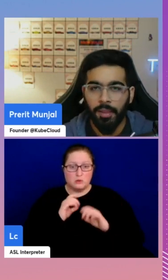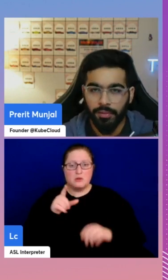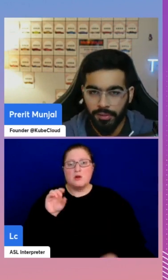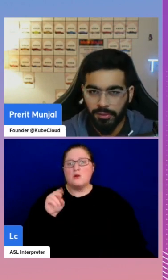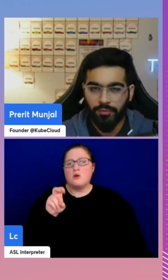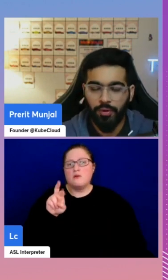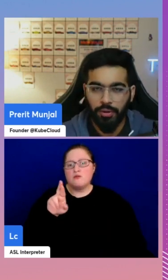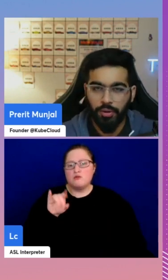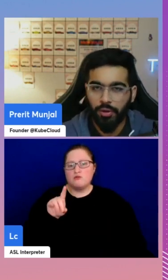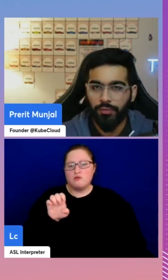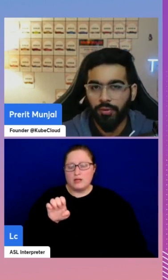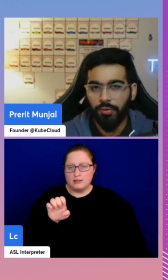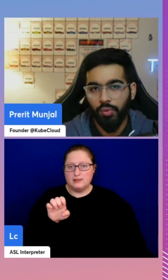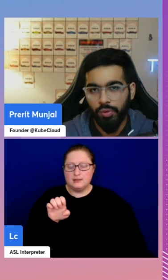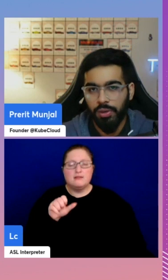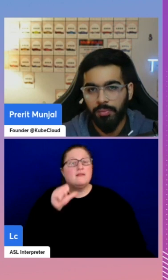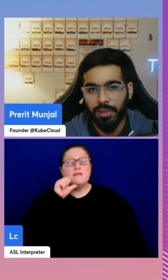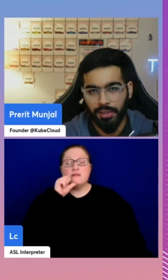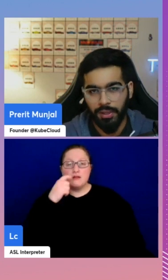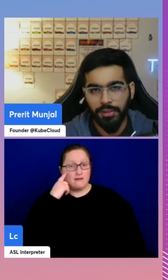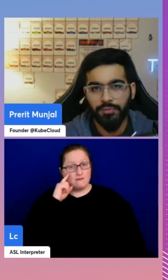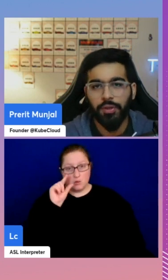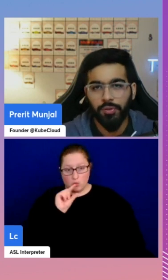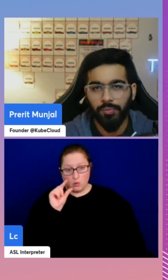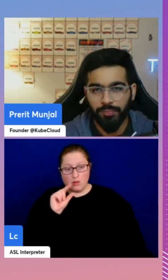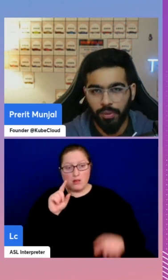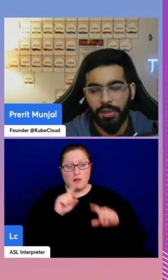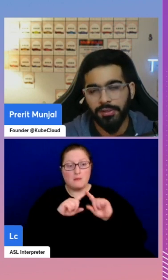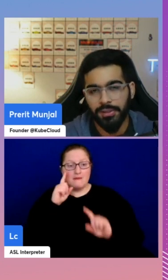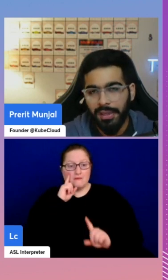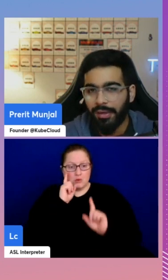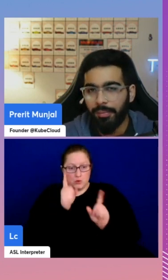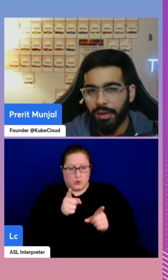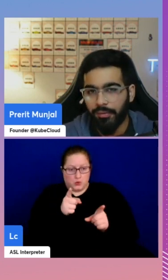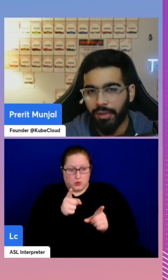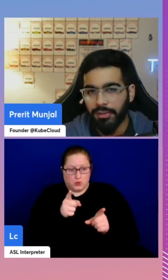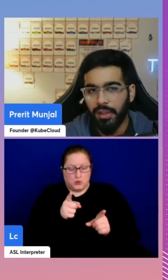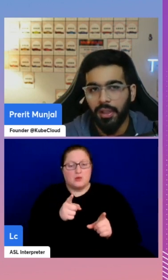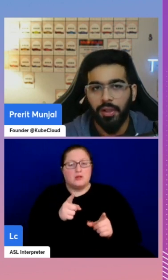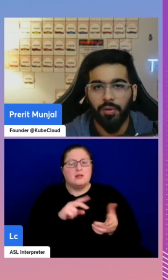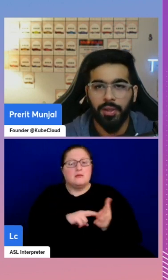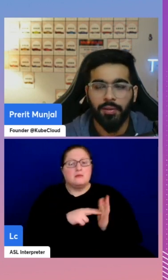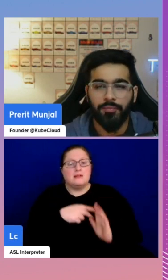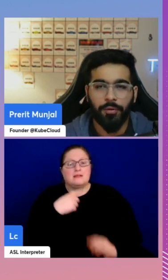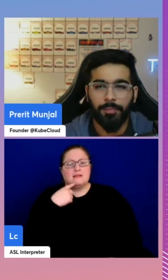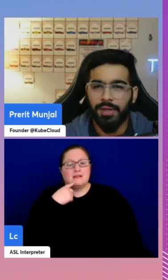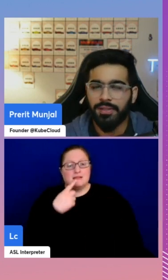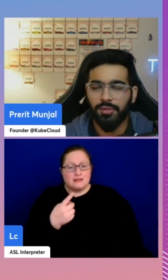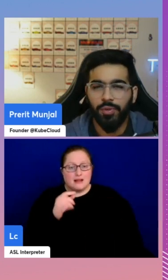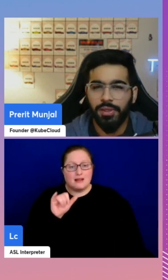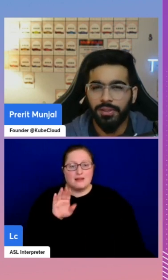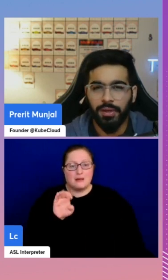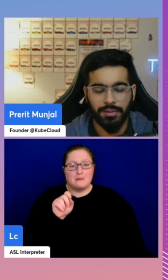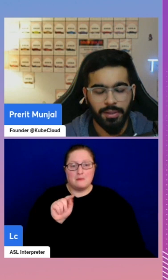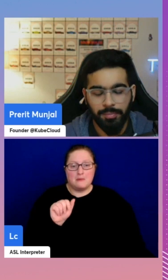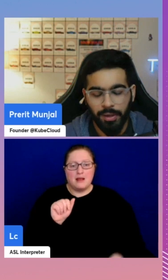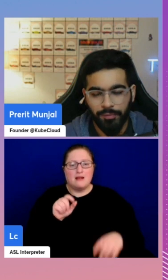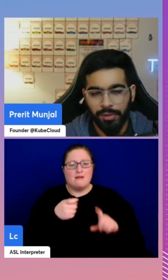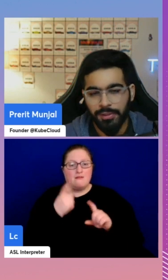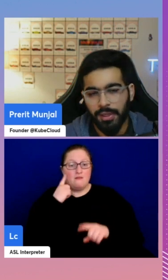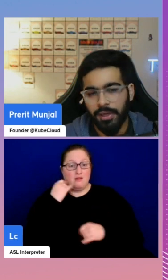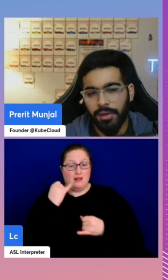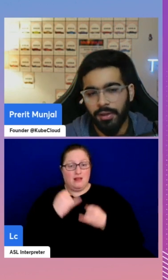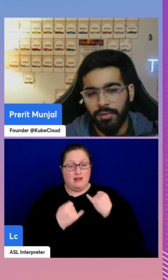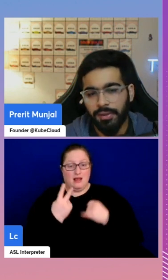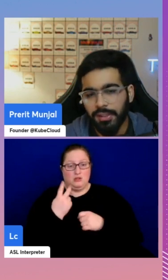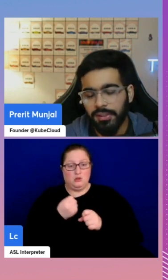Okay, this is for not for Google, but it is for you. It is still in beta phase. Okay, from past 2 years it is in beta